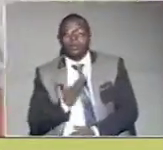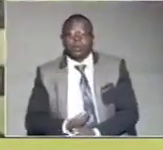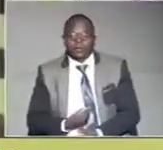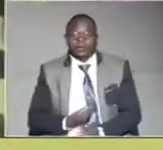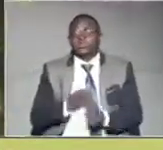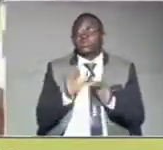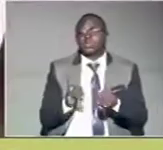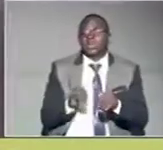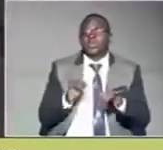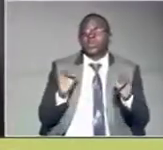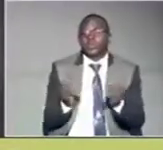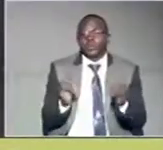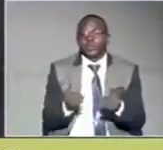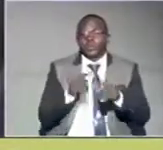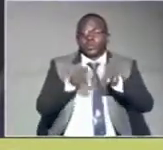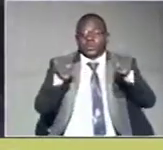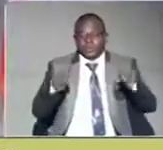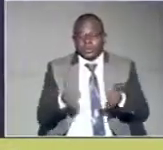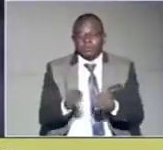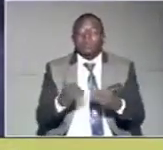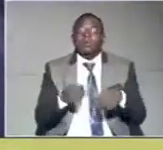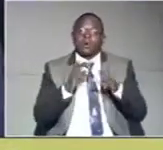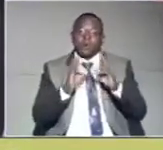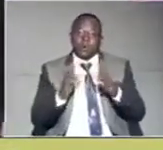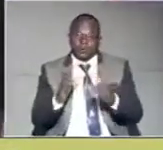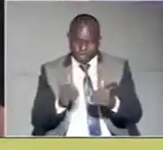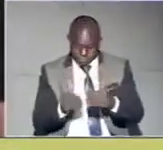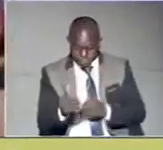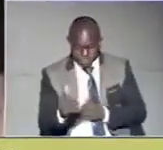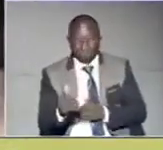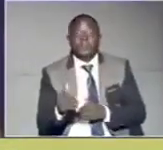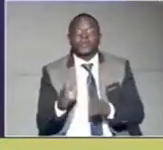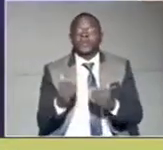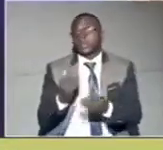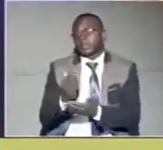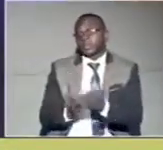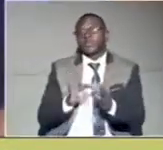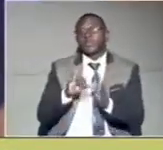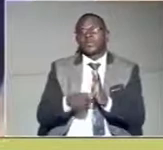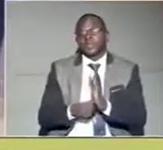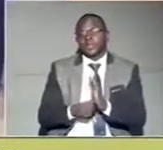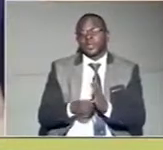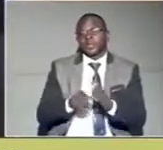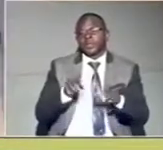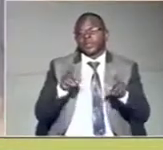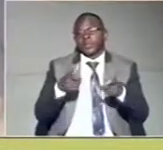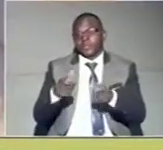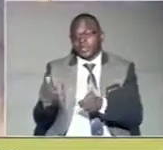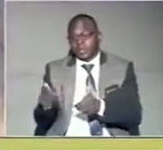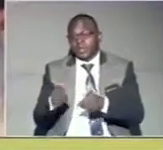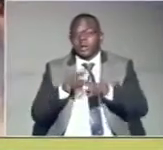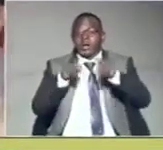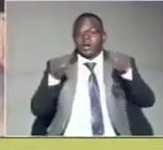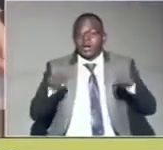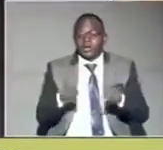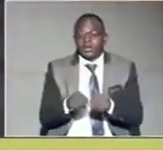the newsroom. So we hope as time goes by, some of these issues in the media houses, they will